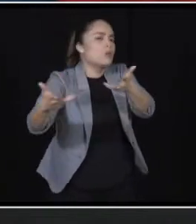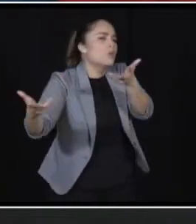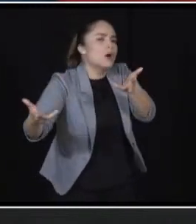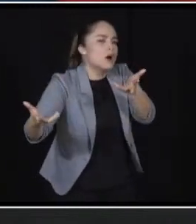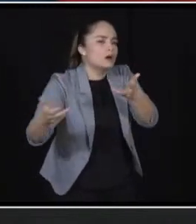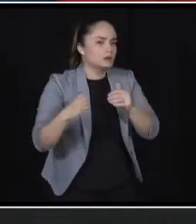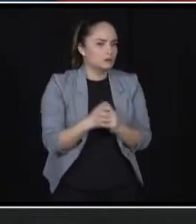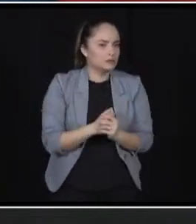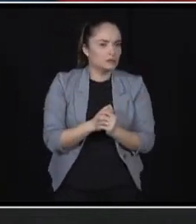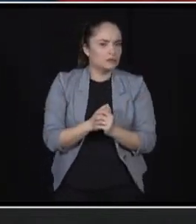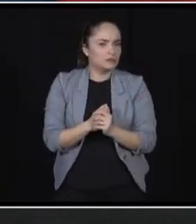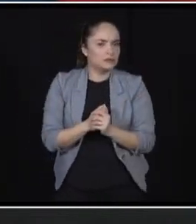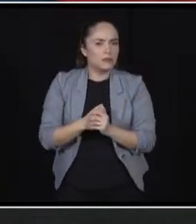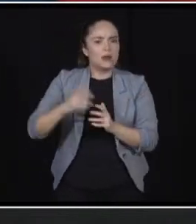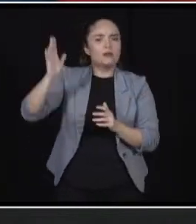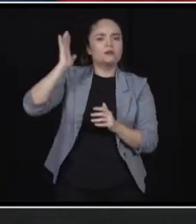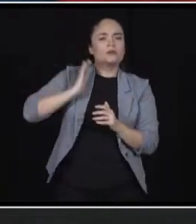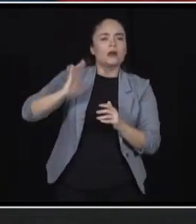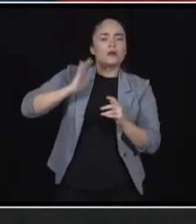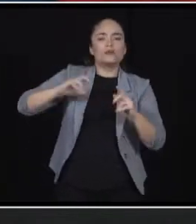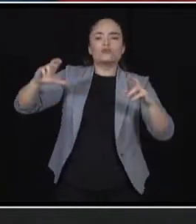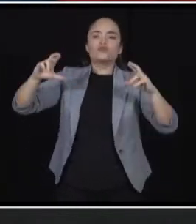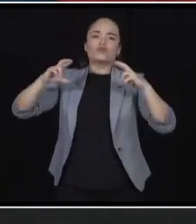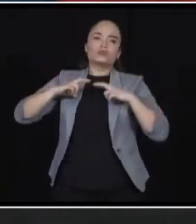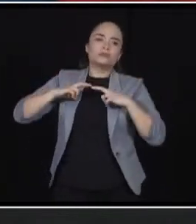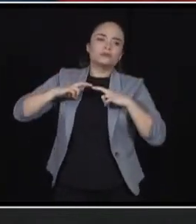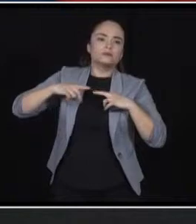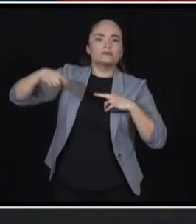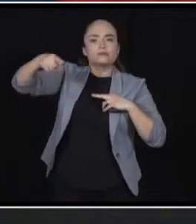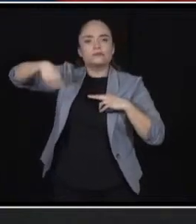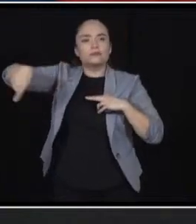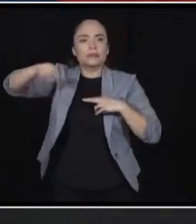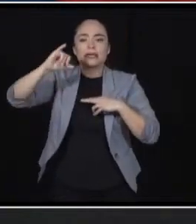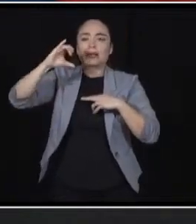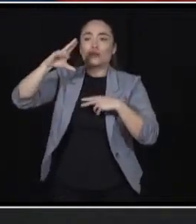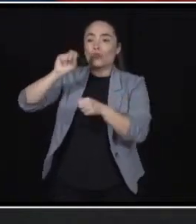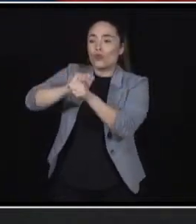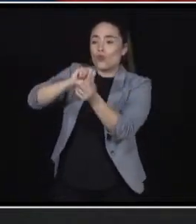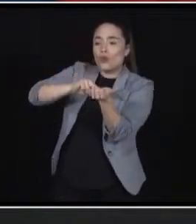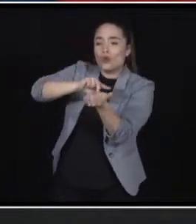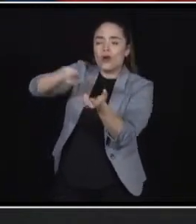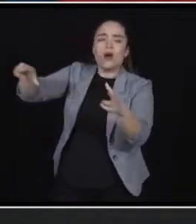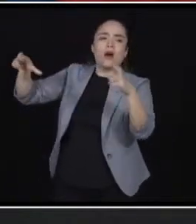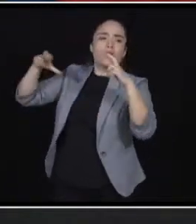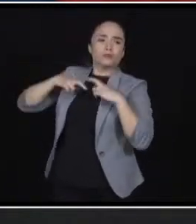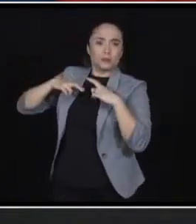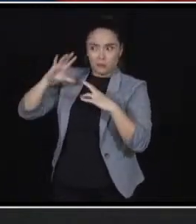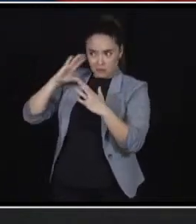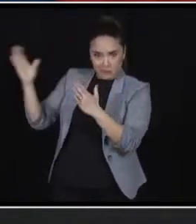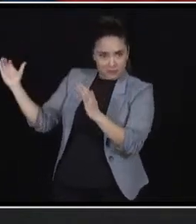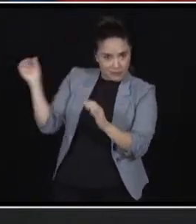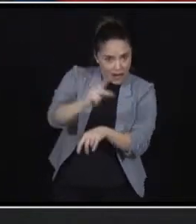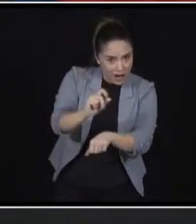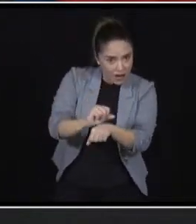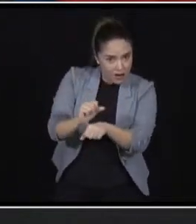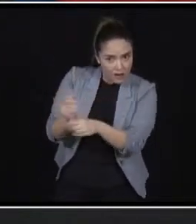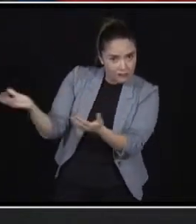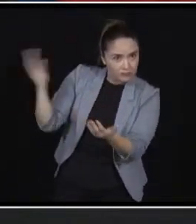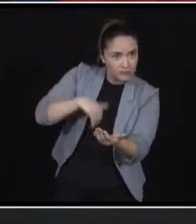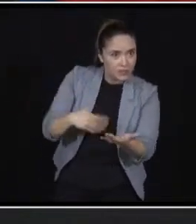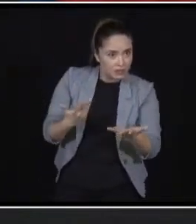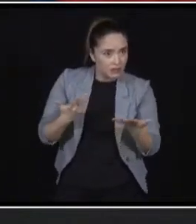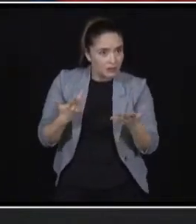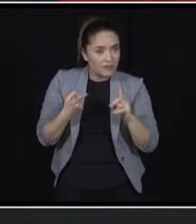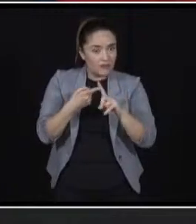ICU nurses who are on retirement leave, for example. Apparently back during the first wave, some 700 ICU nurses